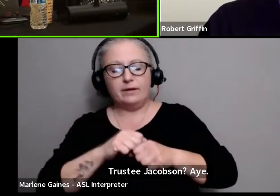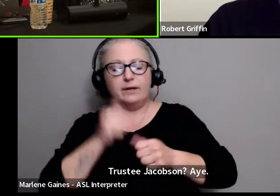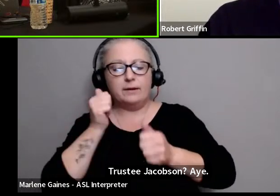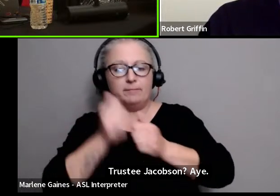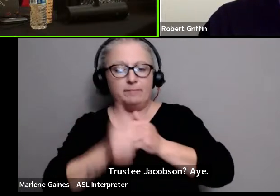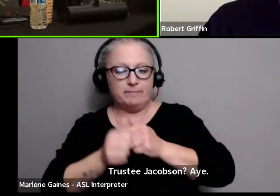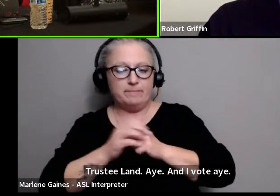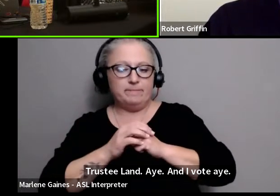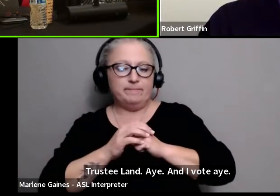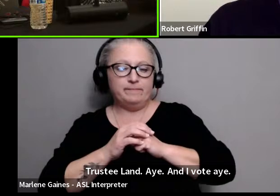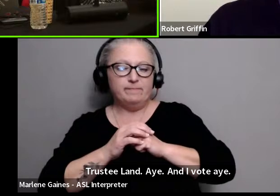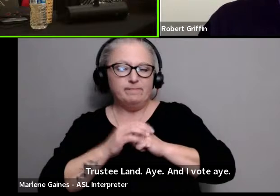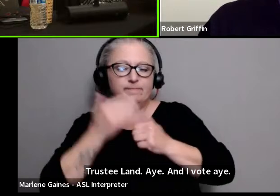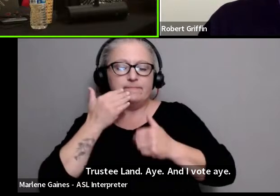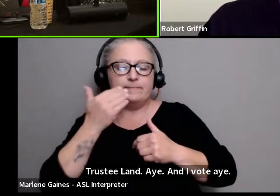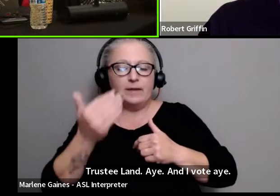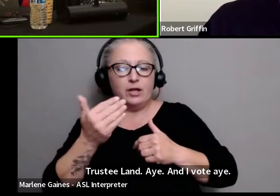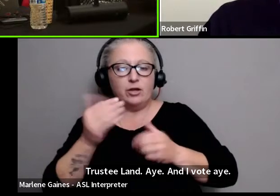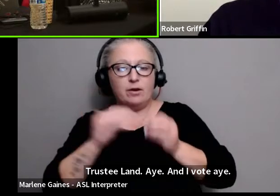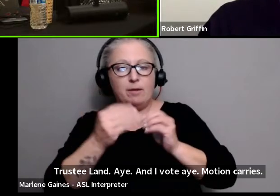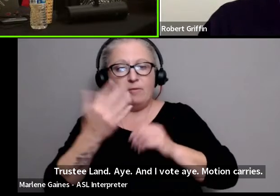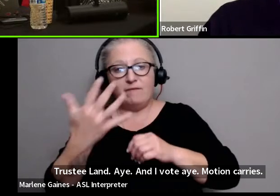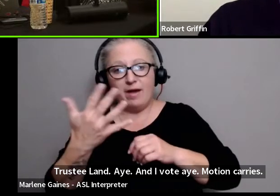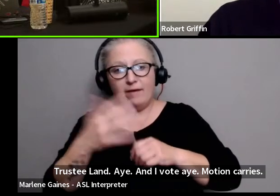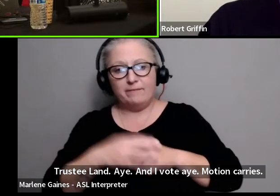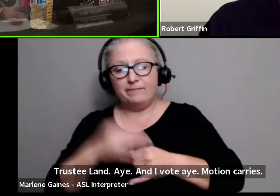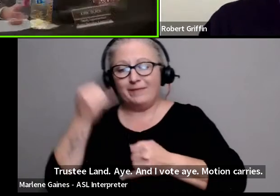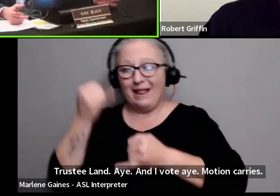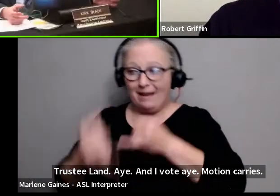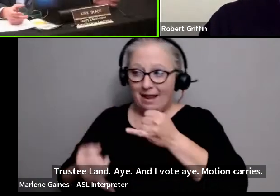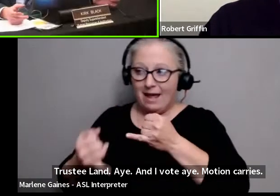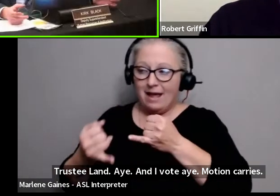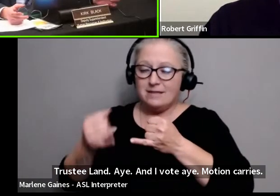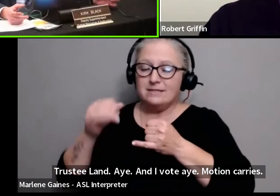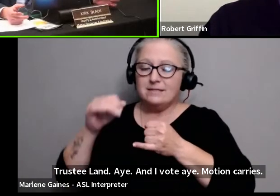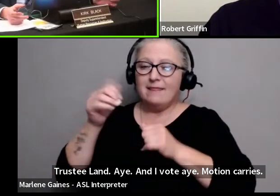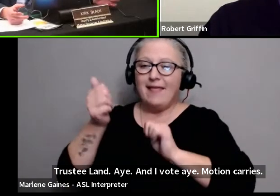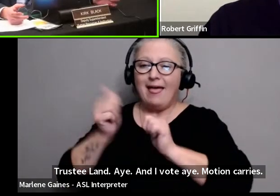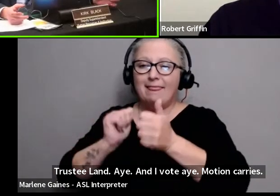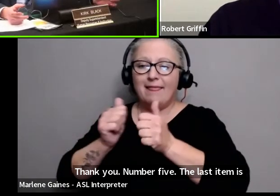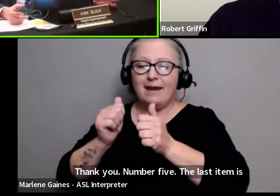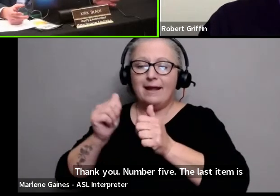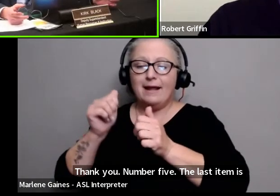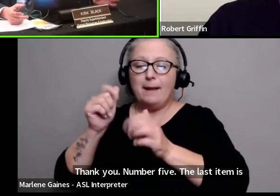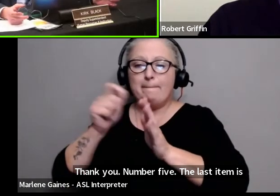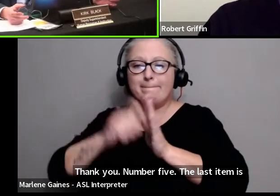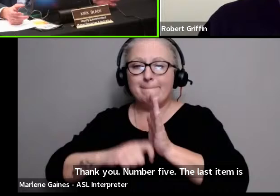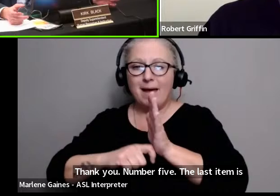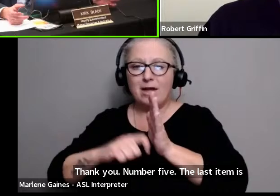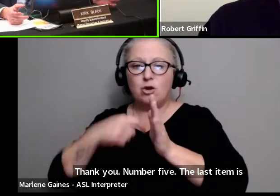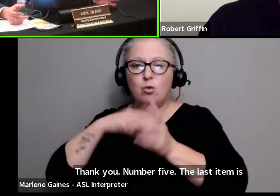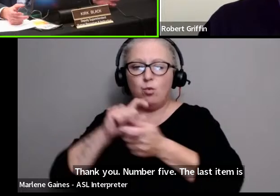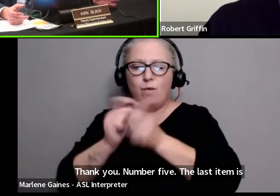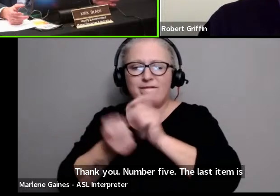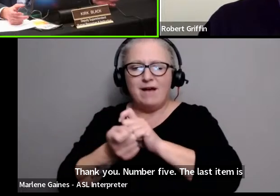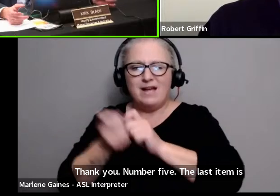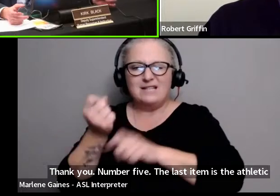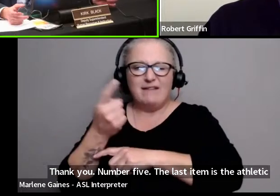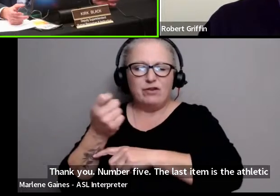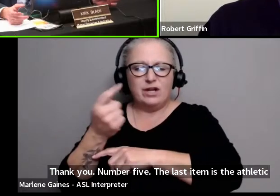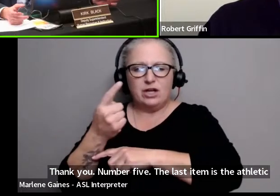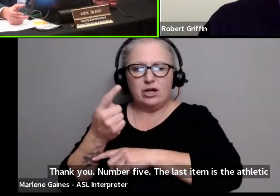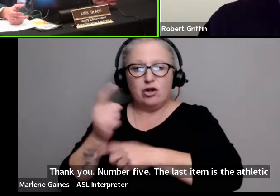Motion carries. Thank you. Number 5. The last item is the athletic manual. We revise this yearly.